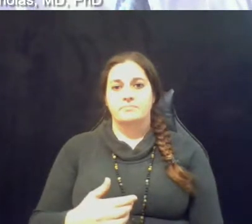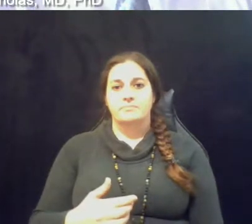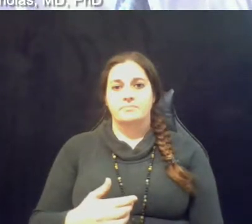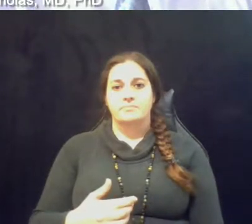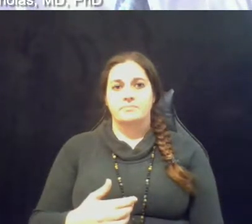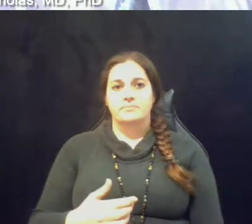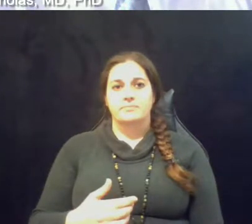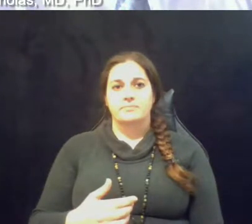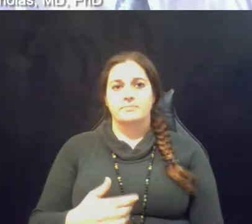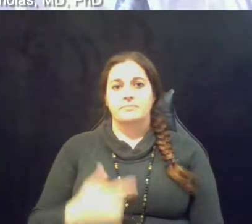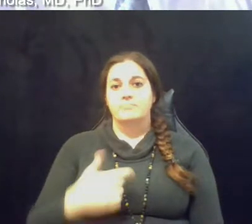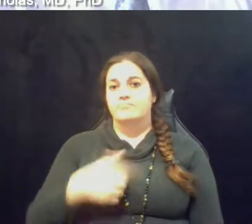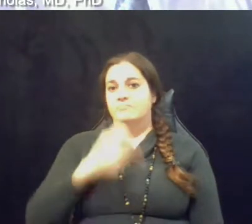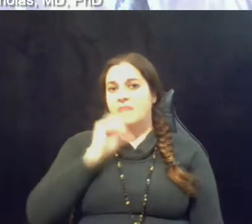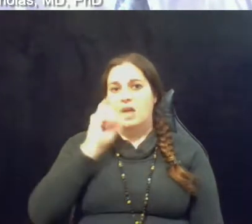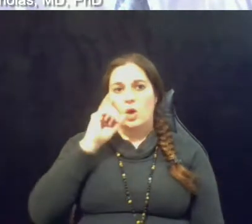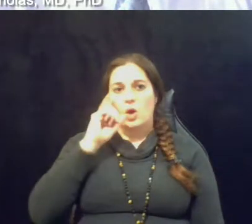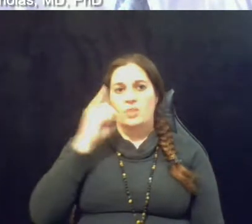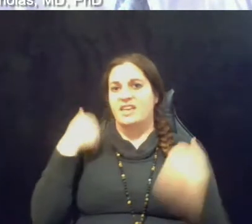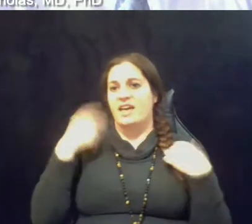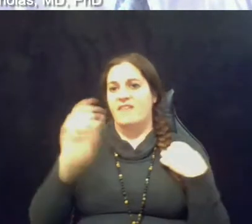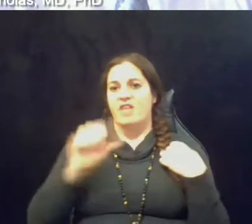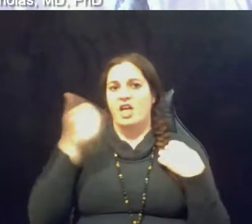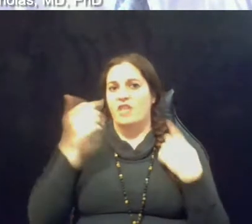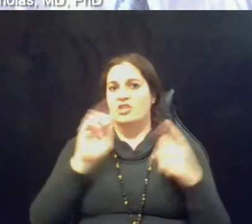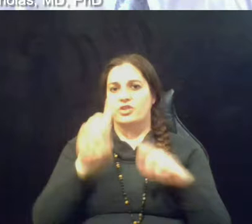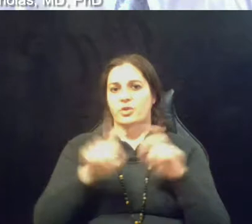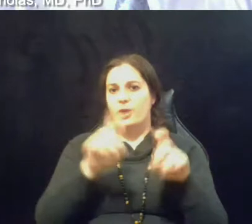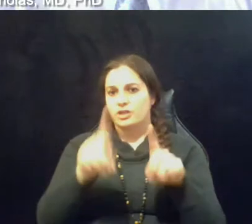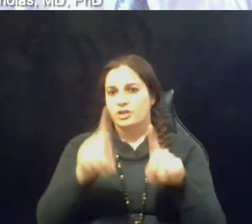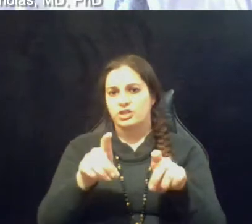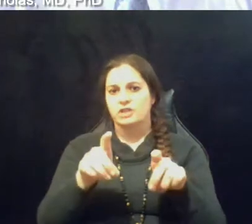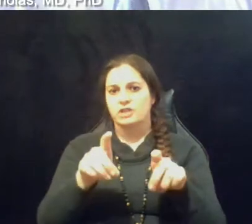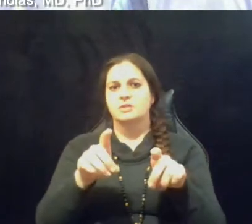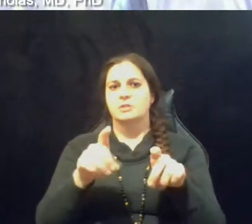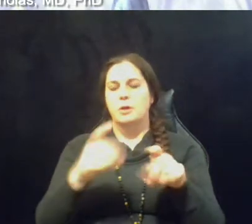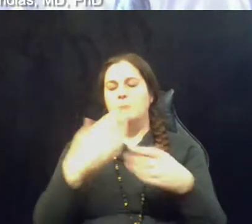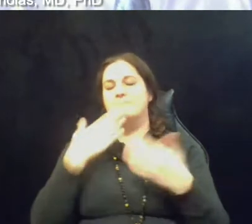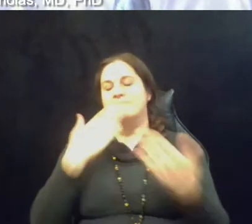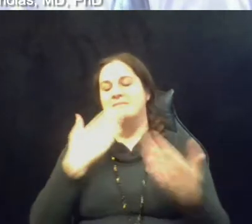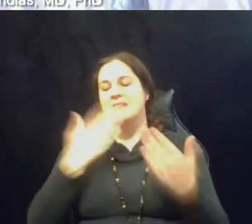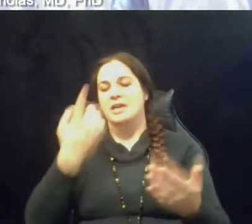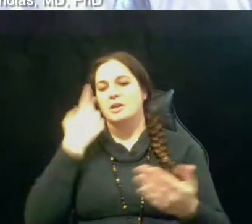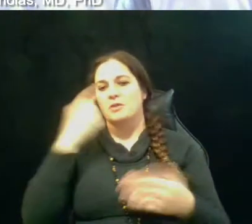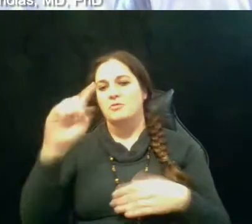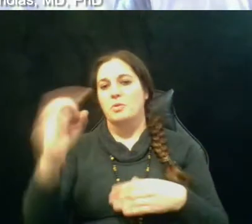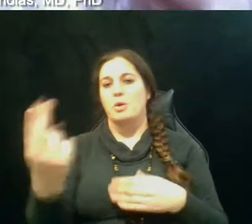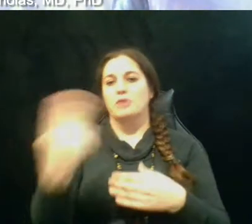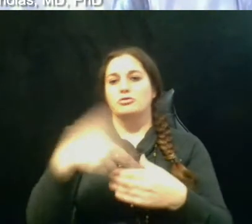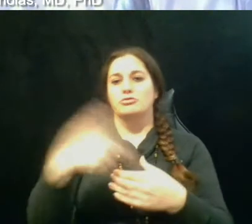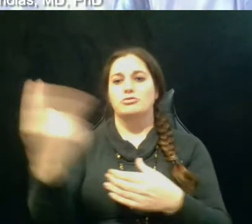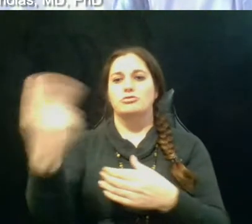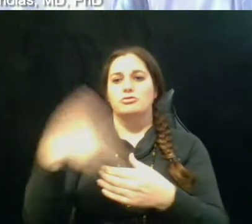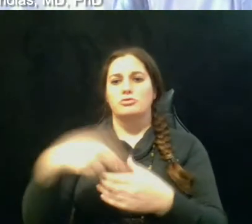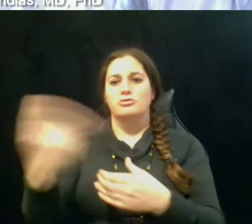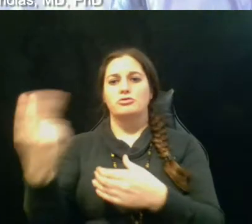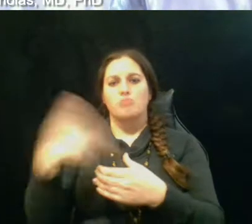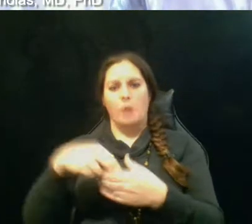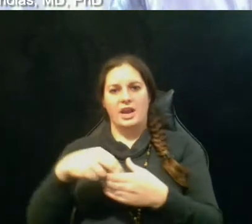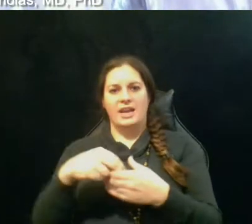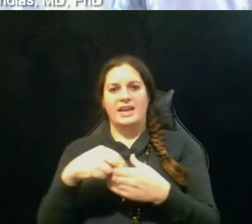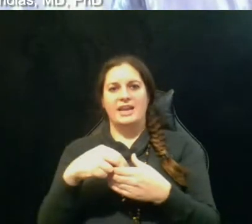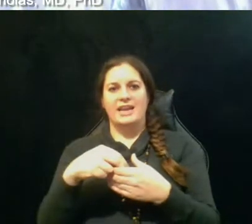other questions. So I want to thank all of you for joining us today on this Facebook Live event. I want to thank our